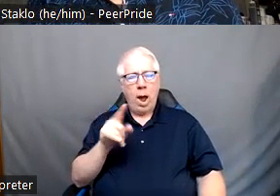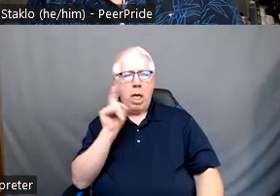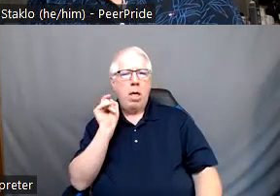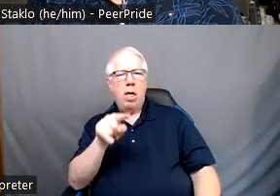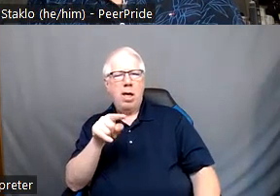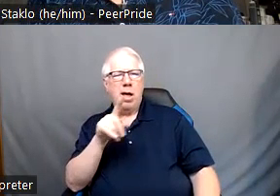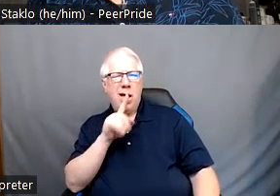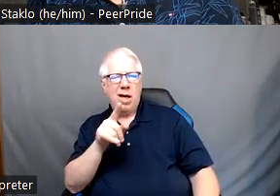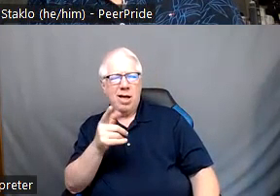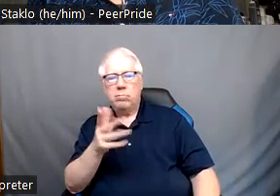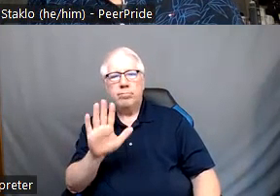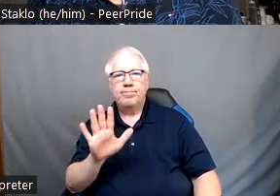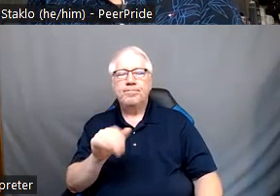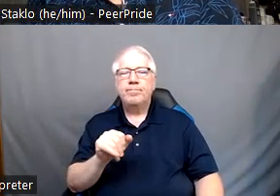else?